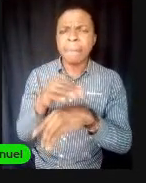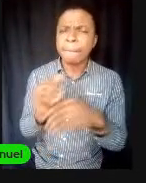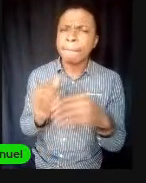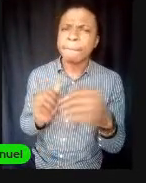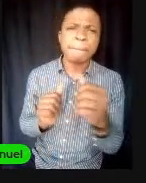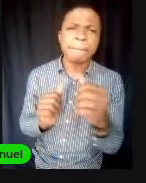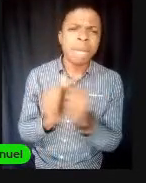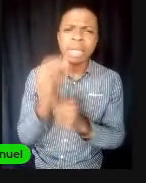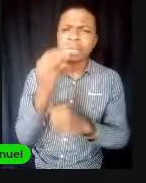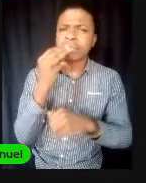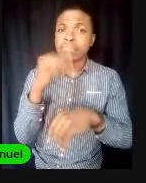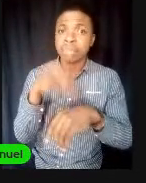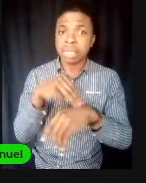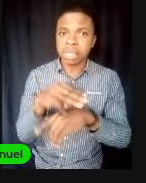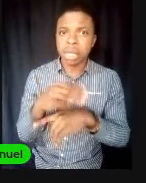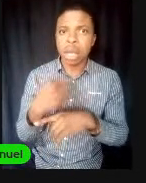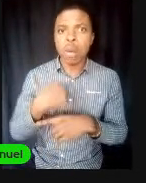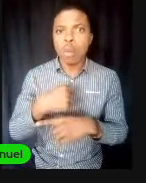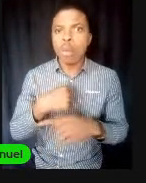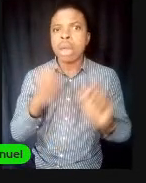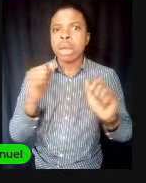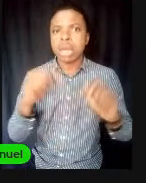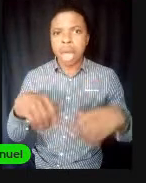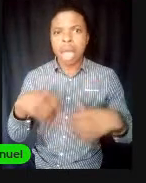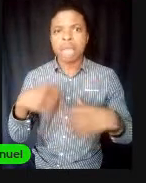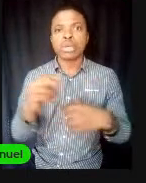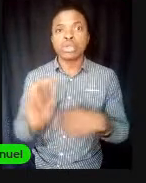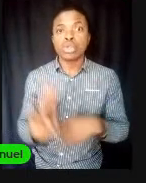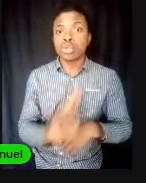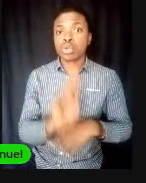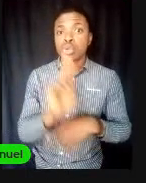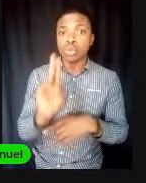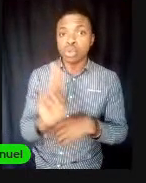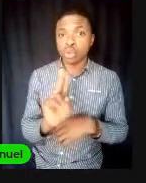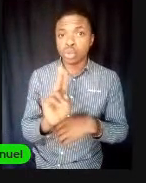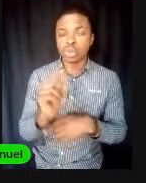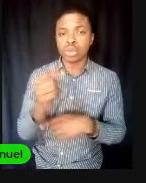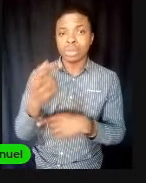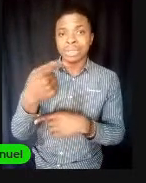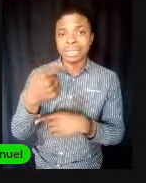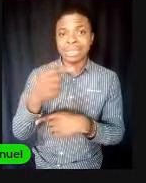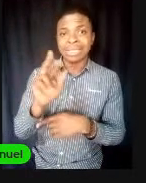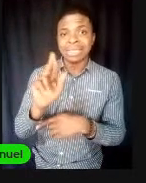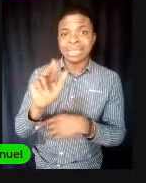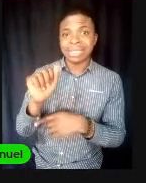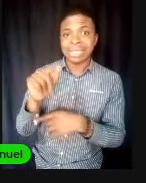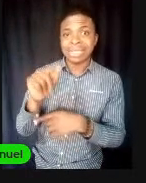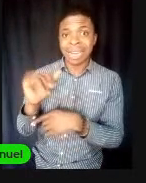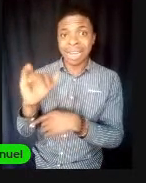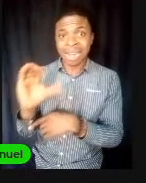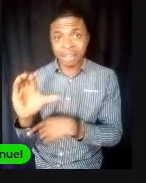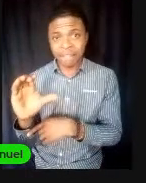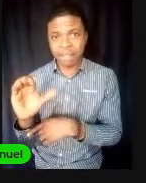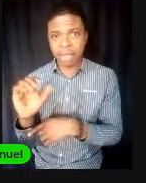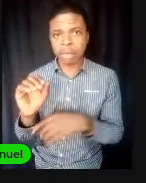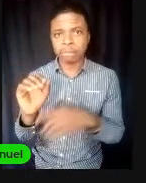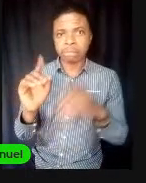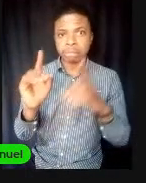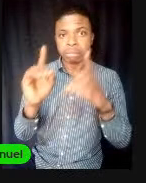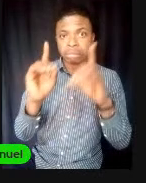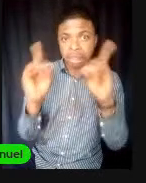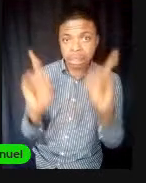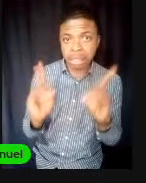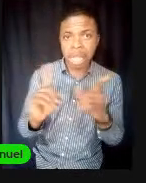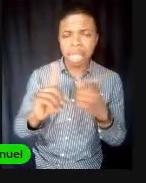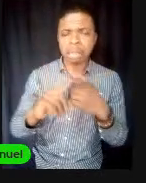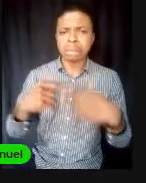business. We can use graphic design for church, advertise your church programs, or design for a church program for